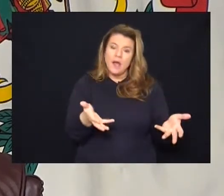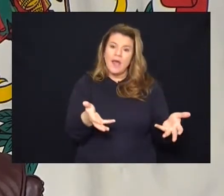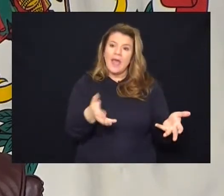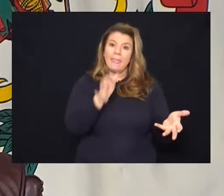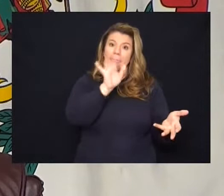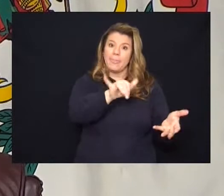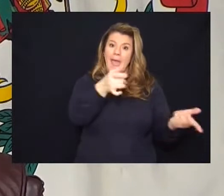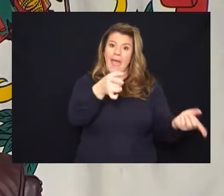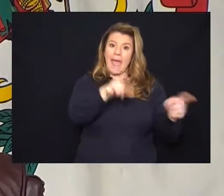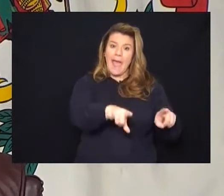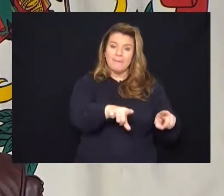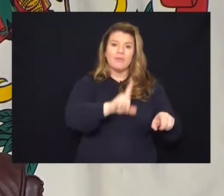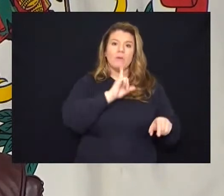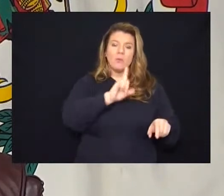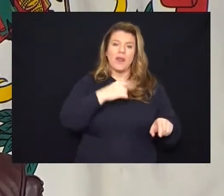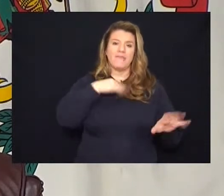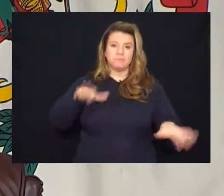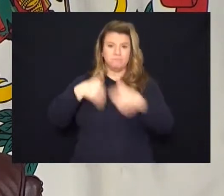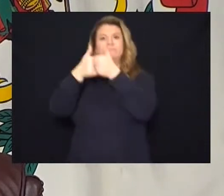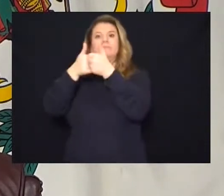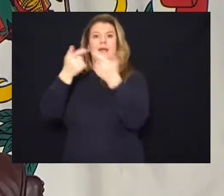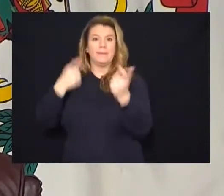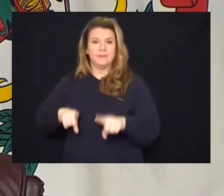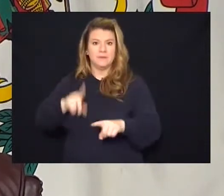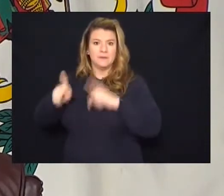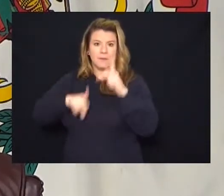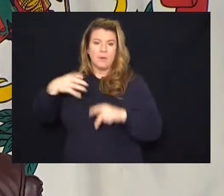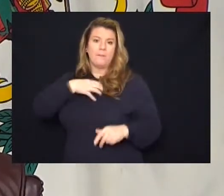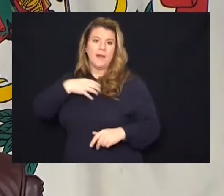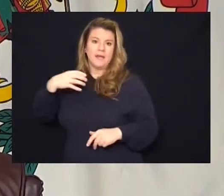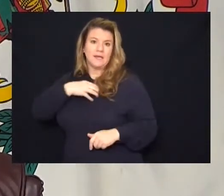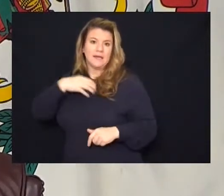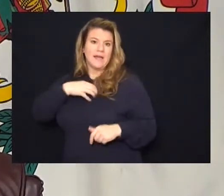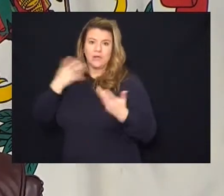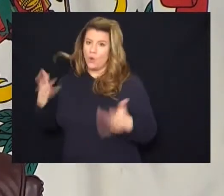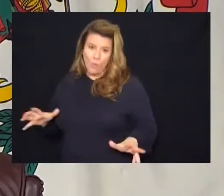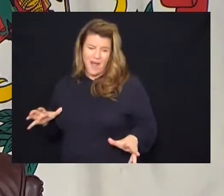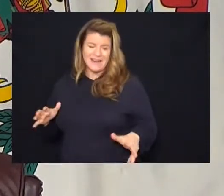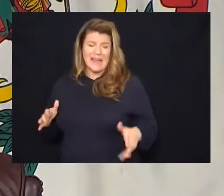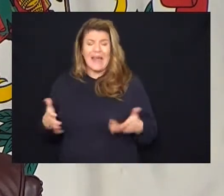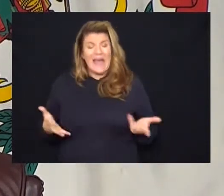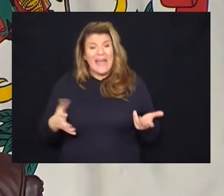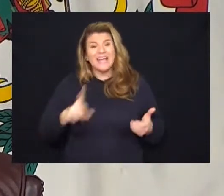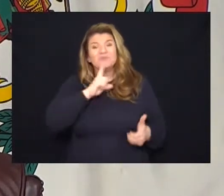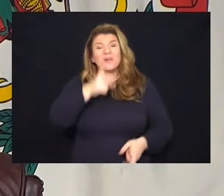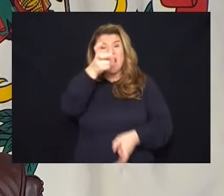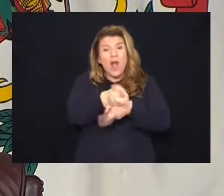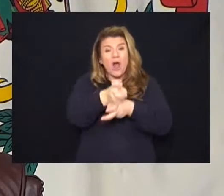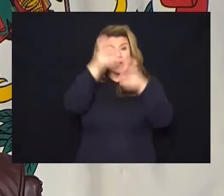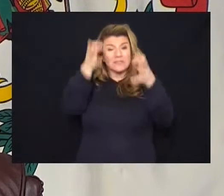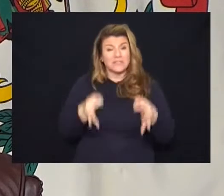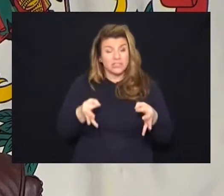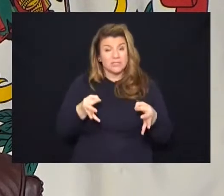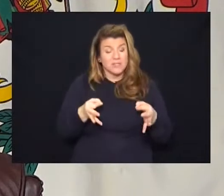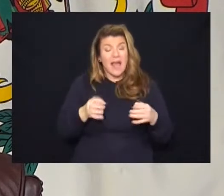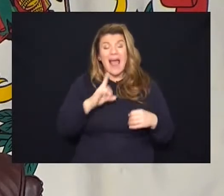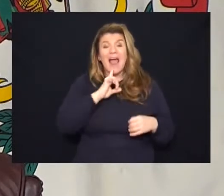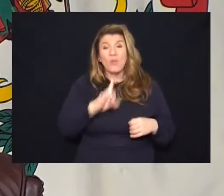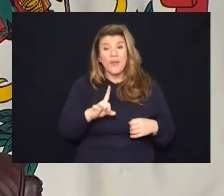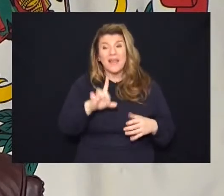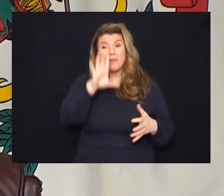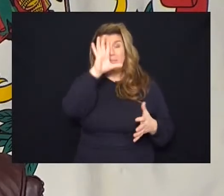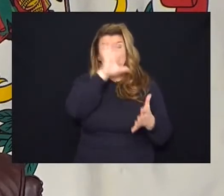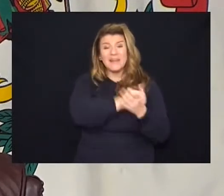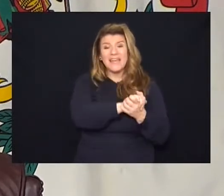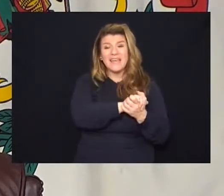a real pushback, and it's a difficult decision. I really believe that I do not